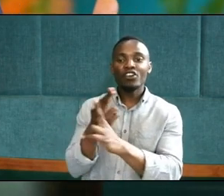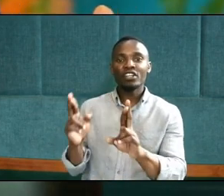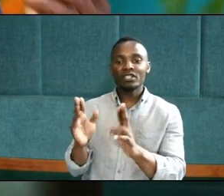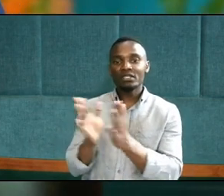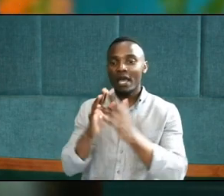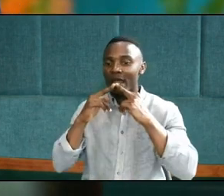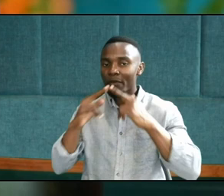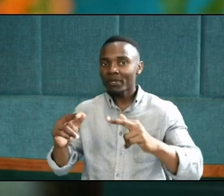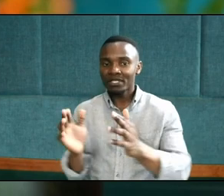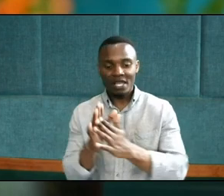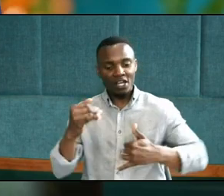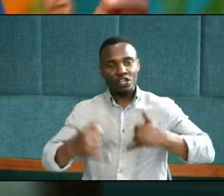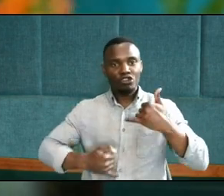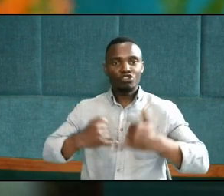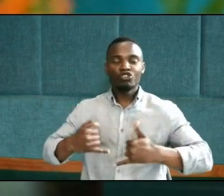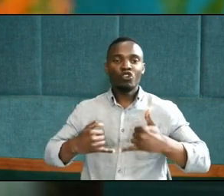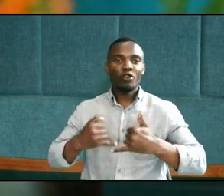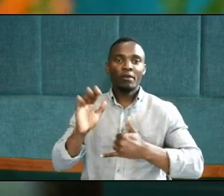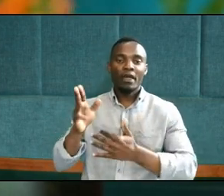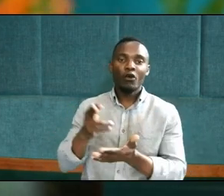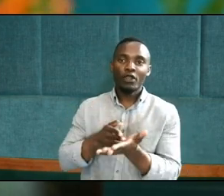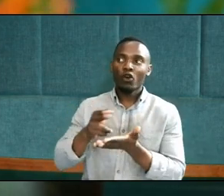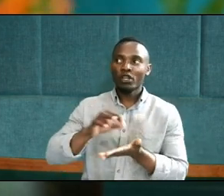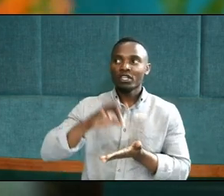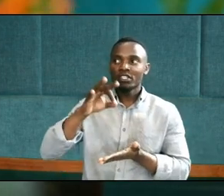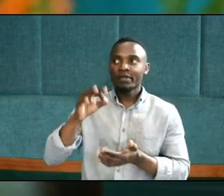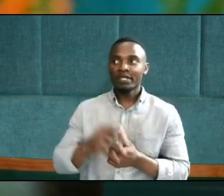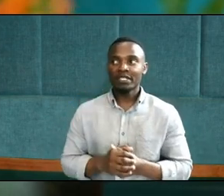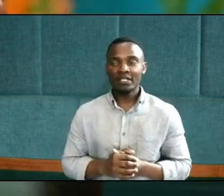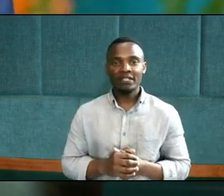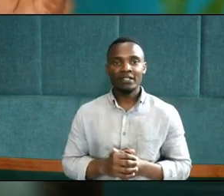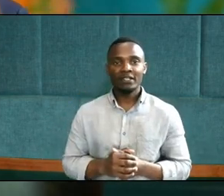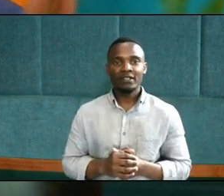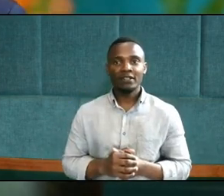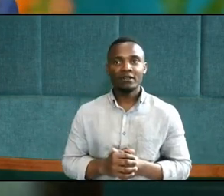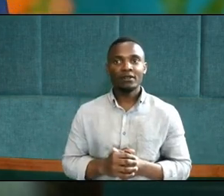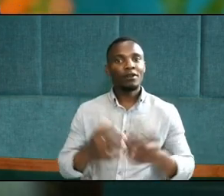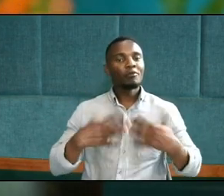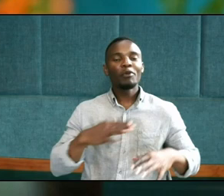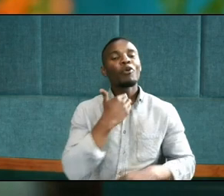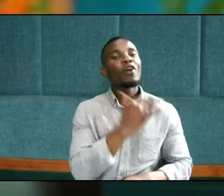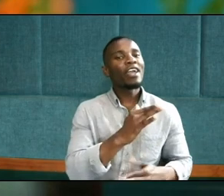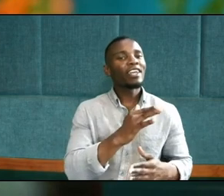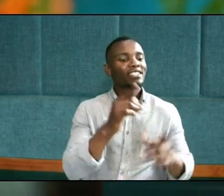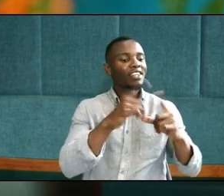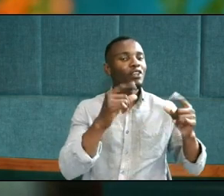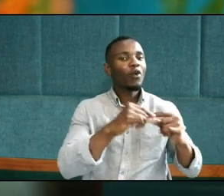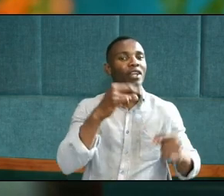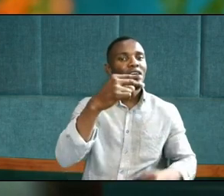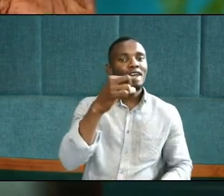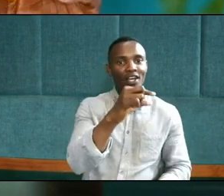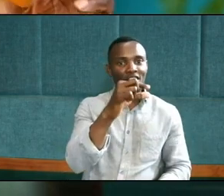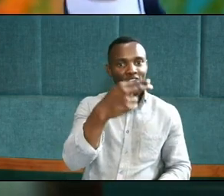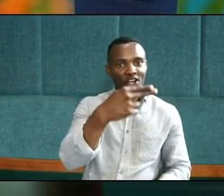joy in the Holy Ghost, Holy Spirit. If you don't like the word ghost, you know, some words change meaning